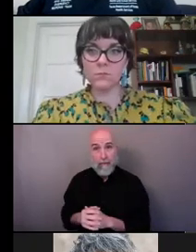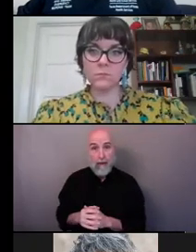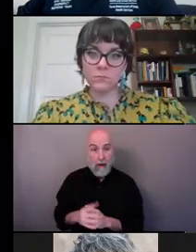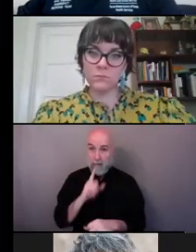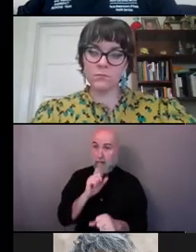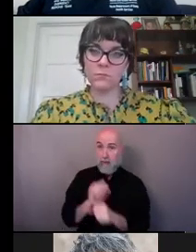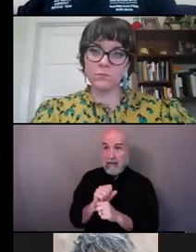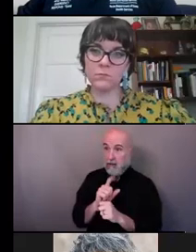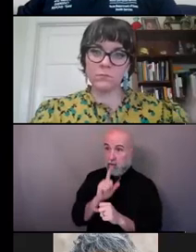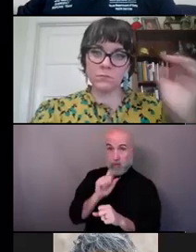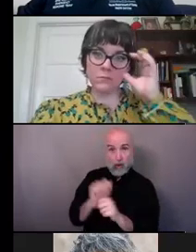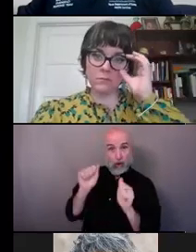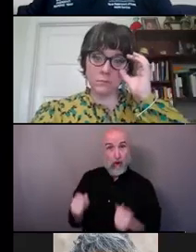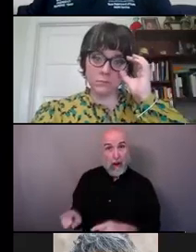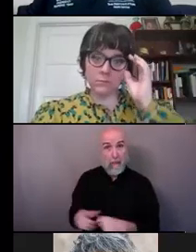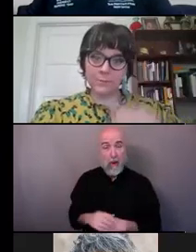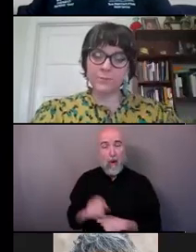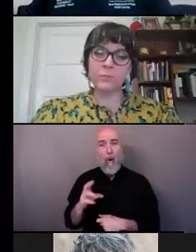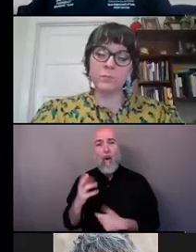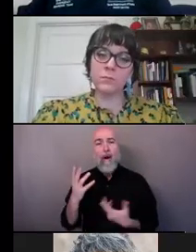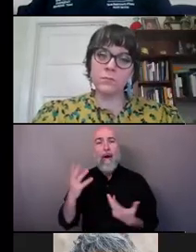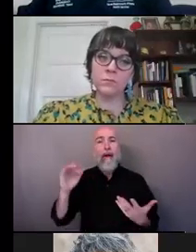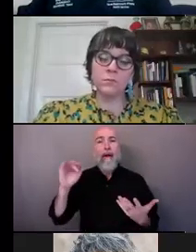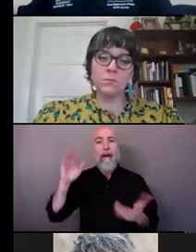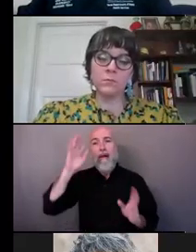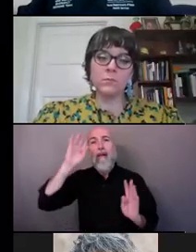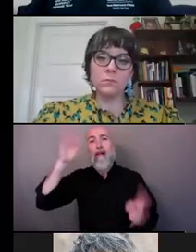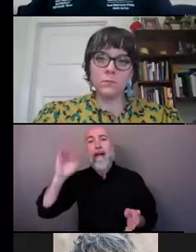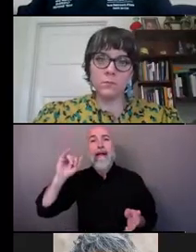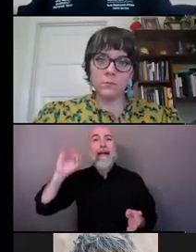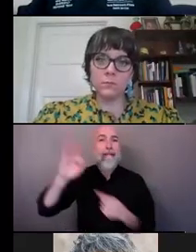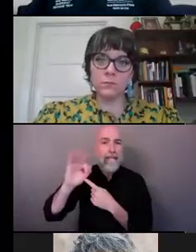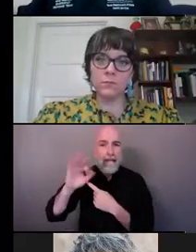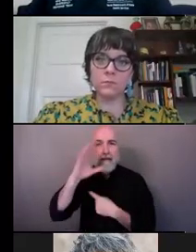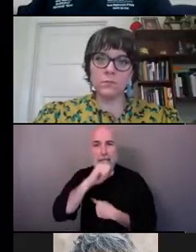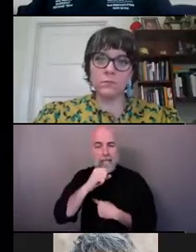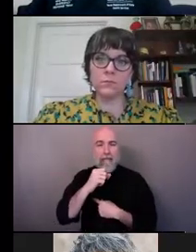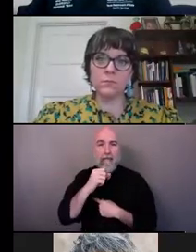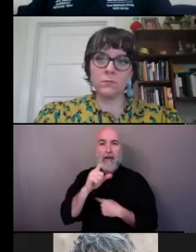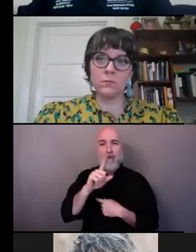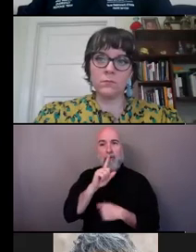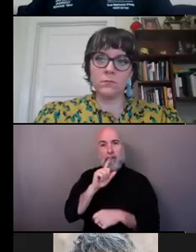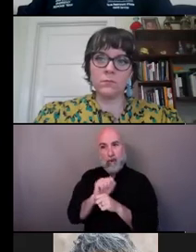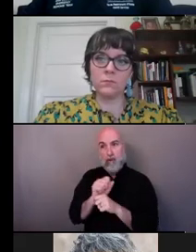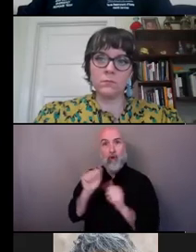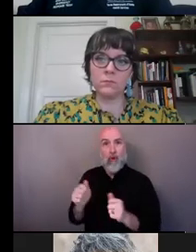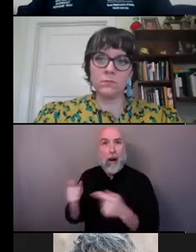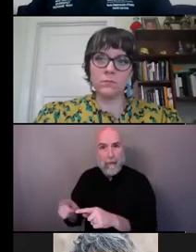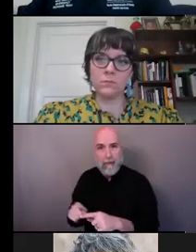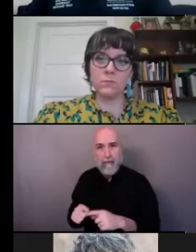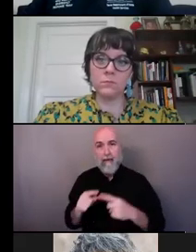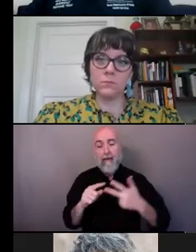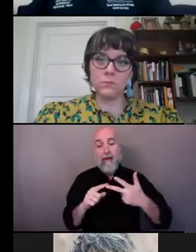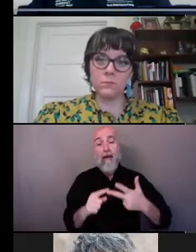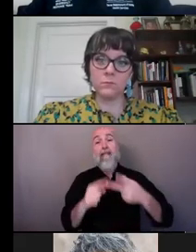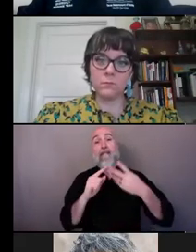realistic prospect or just an assumption? It should be a realistic prospect. And finally,